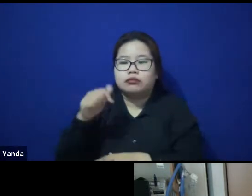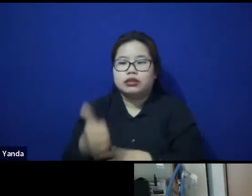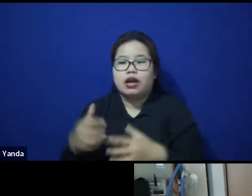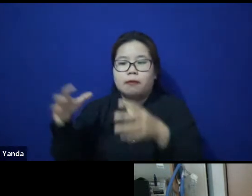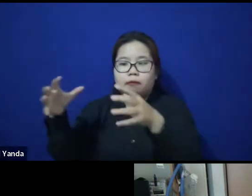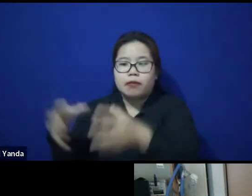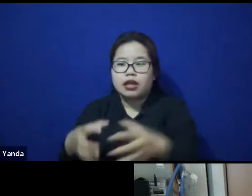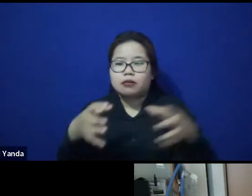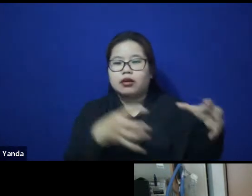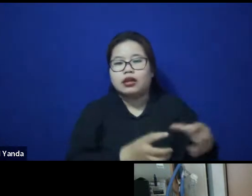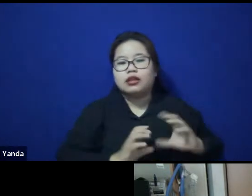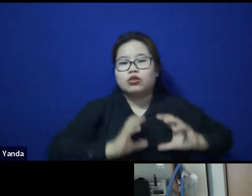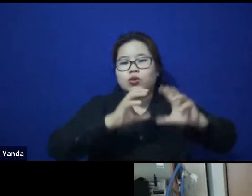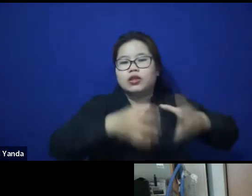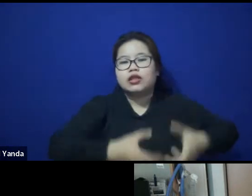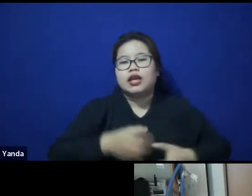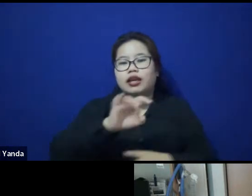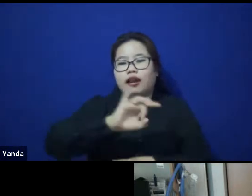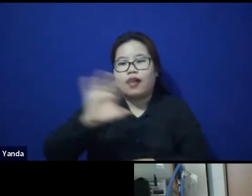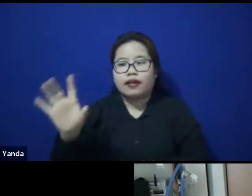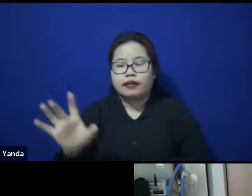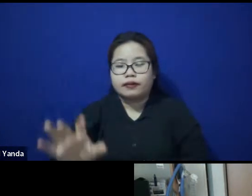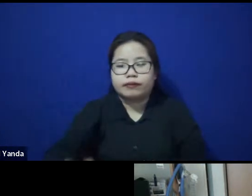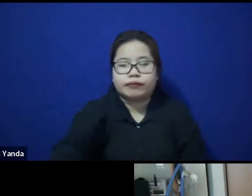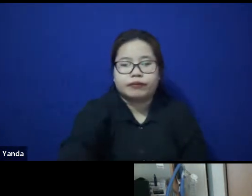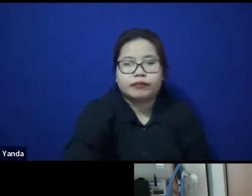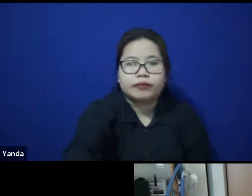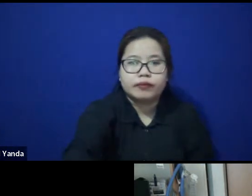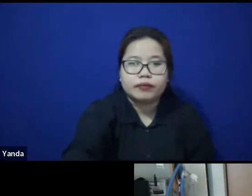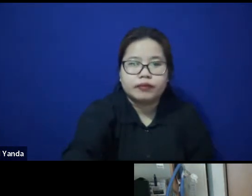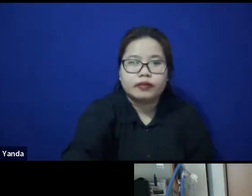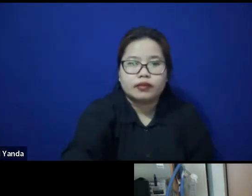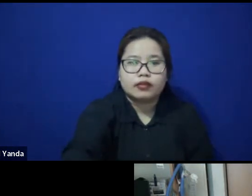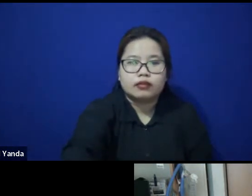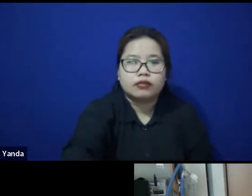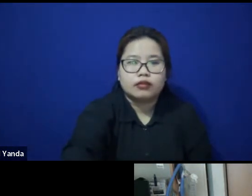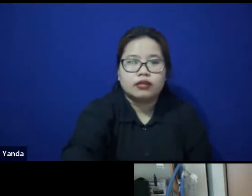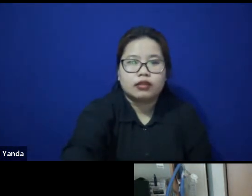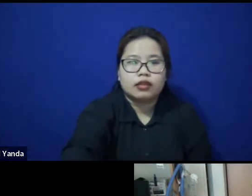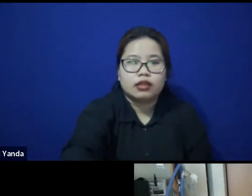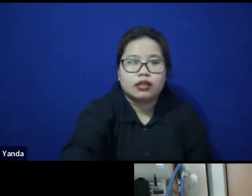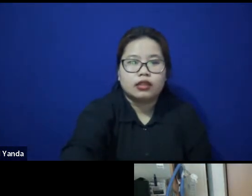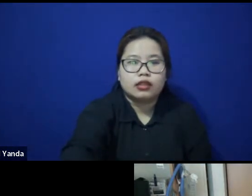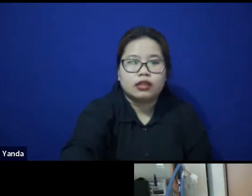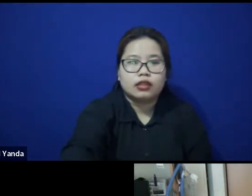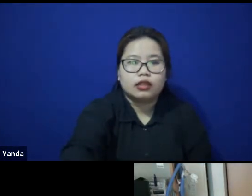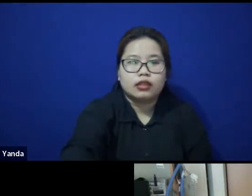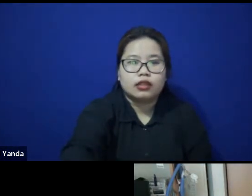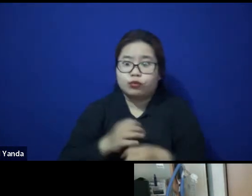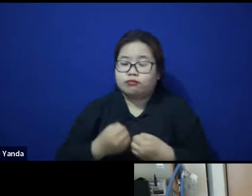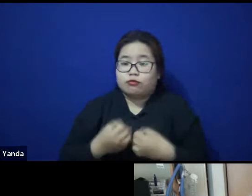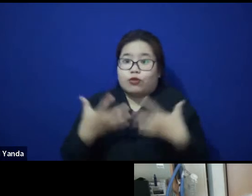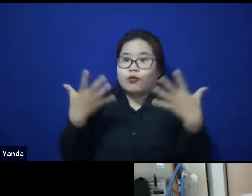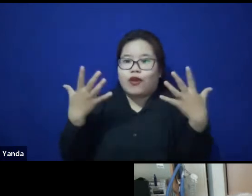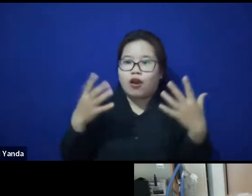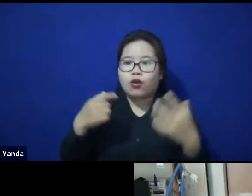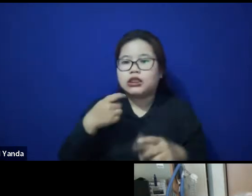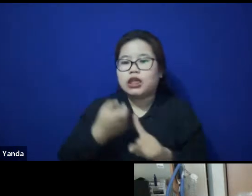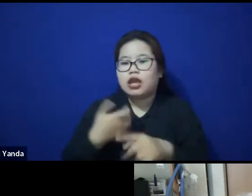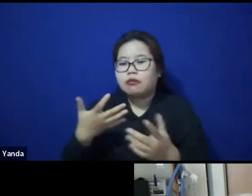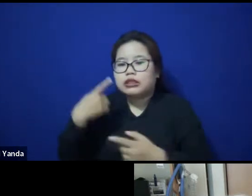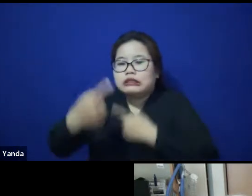world, right? I would say that I'm blown away with your very powerful stories. I believe all participants